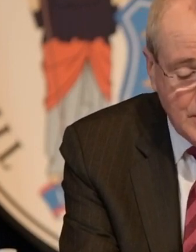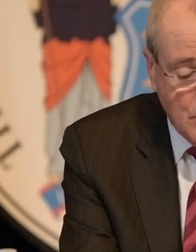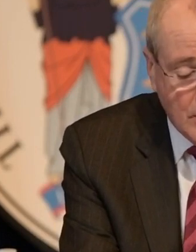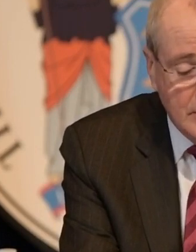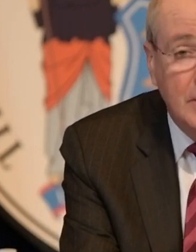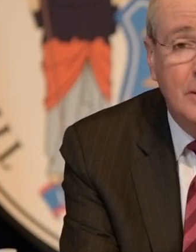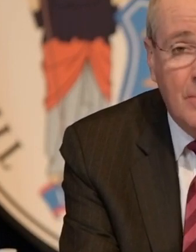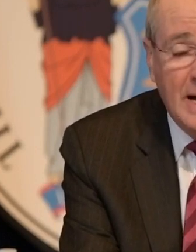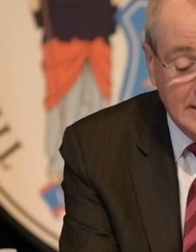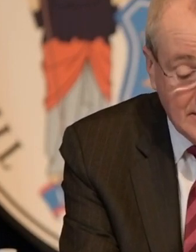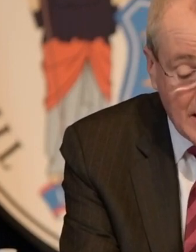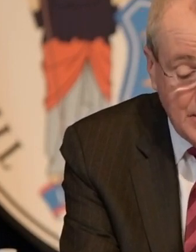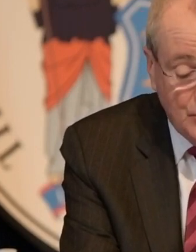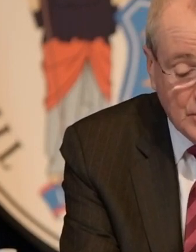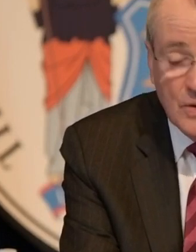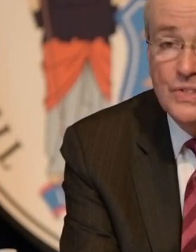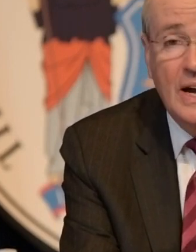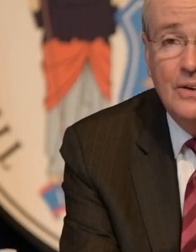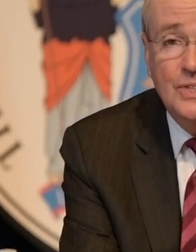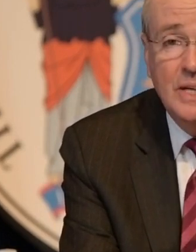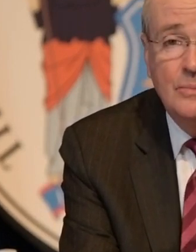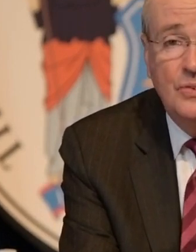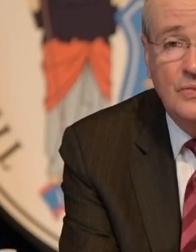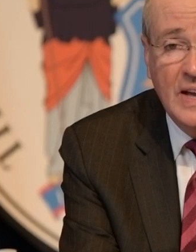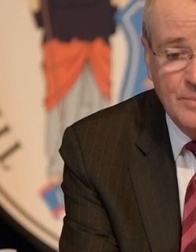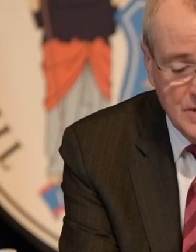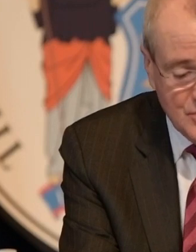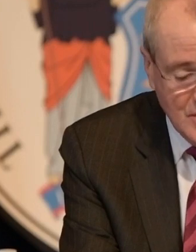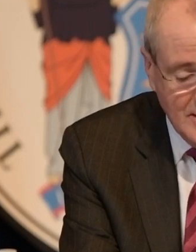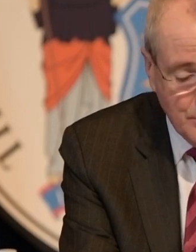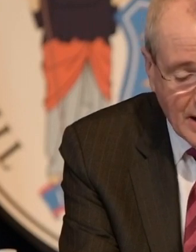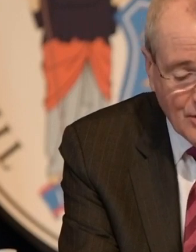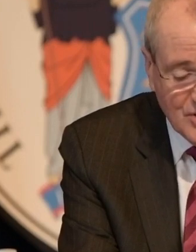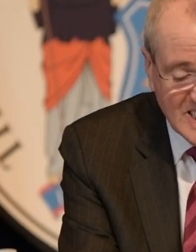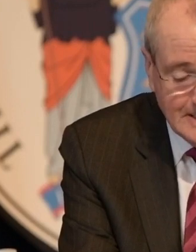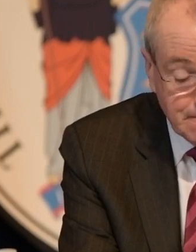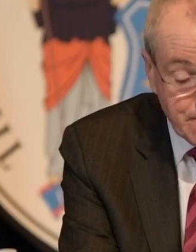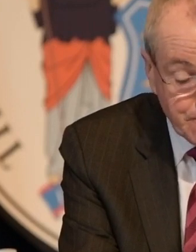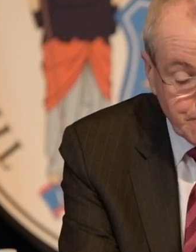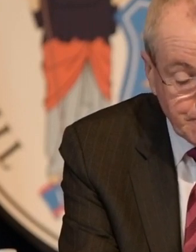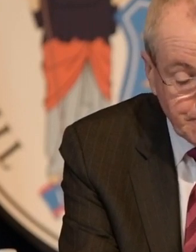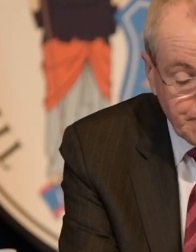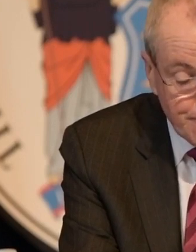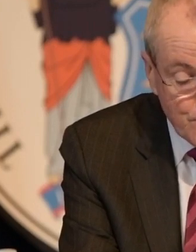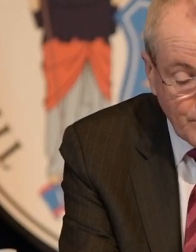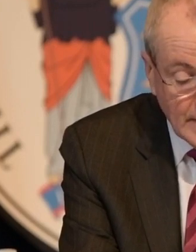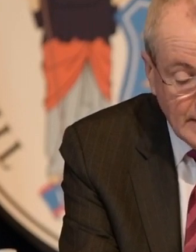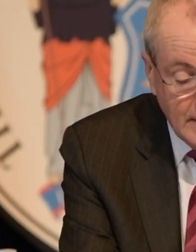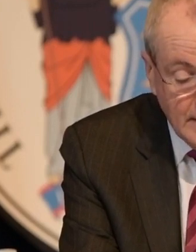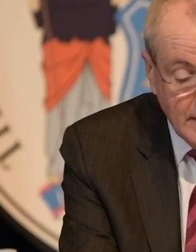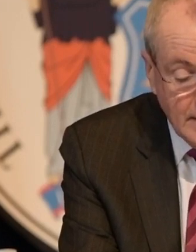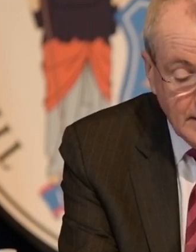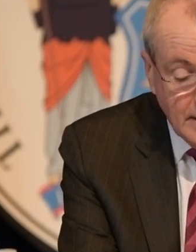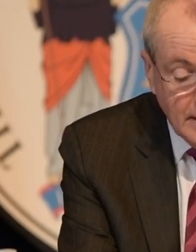family, you are in my and Tammy's and our entire team's and family's prayers.